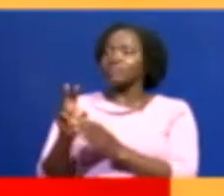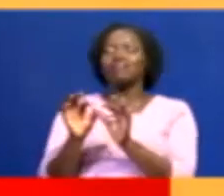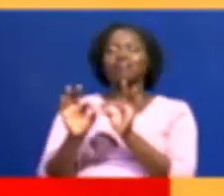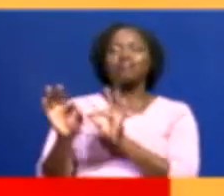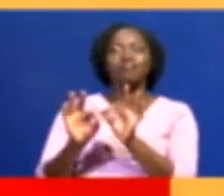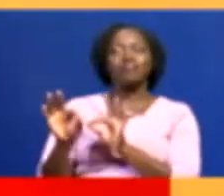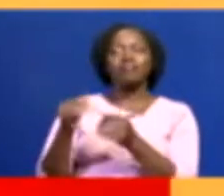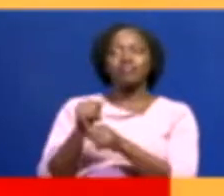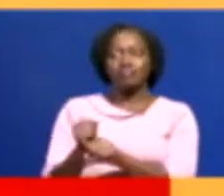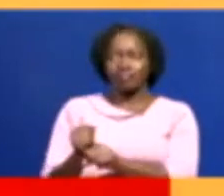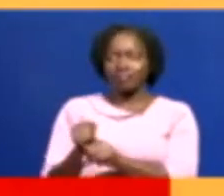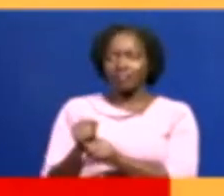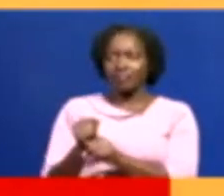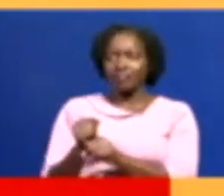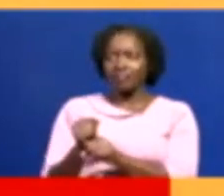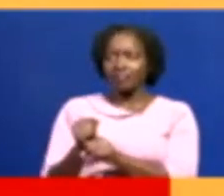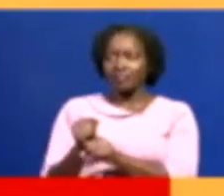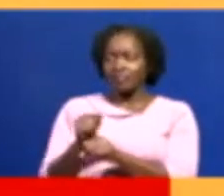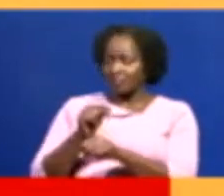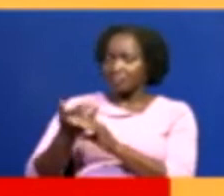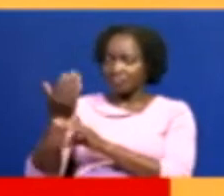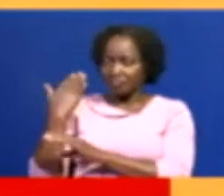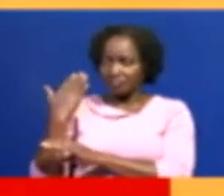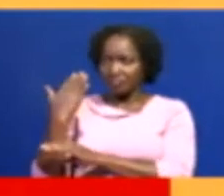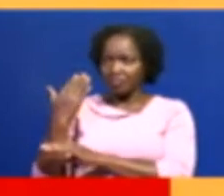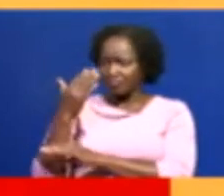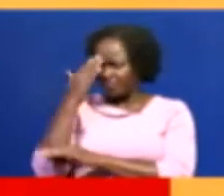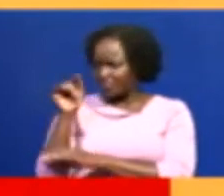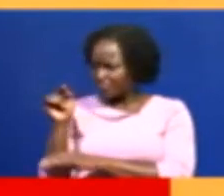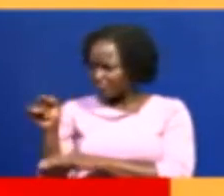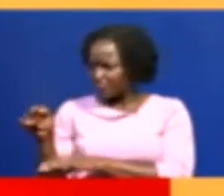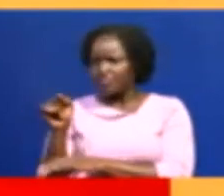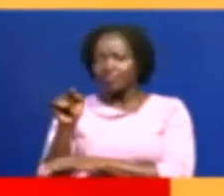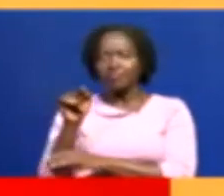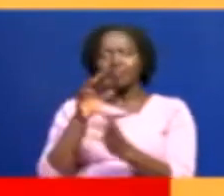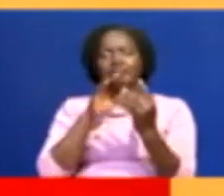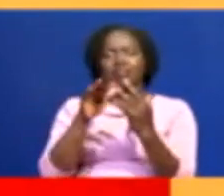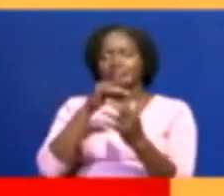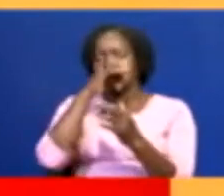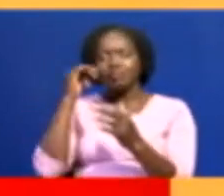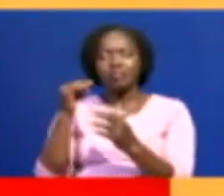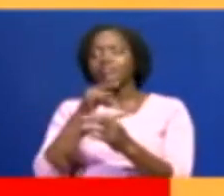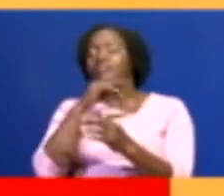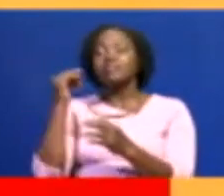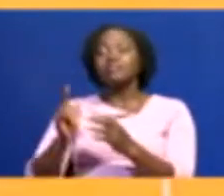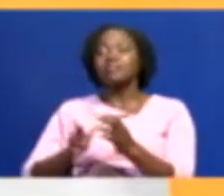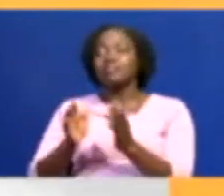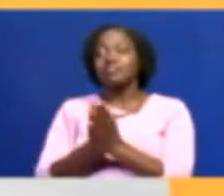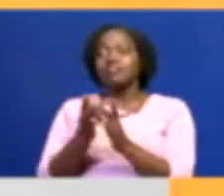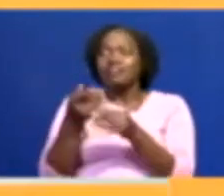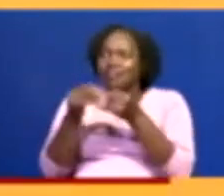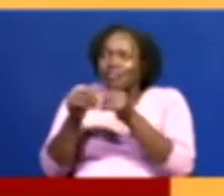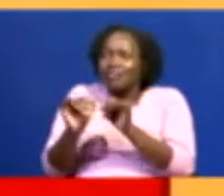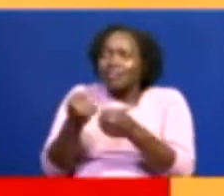explanations being made at that time that this is because of this, this is because of the war in Ukraine and Russia, mm-hmm. this is because of this. And we